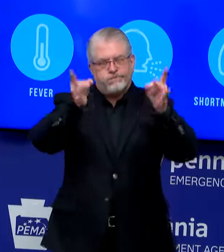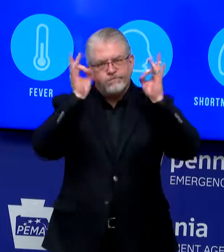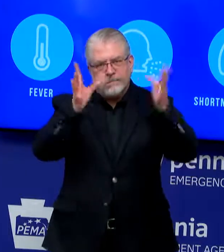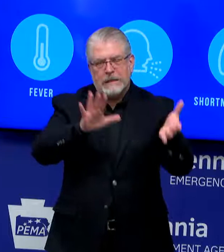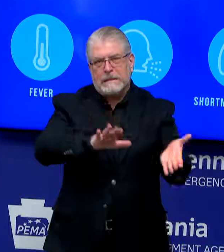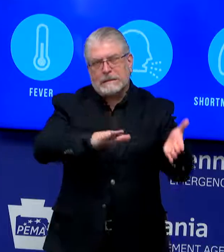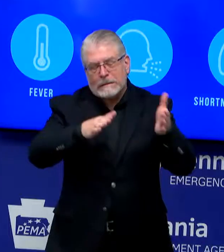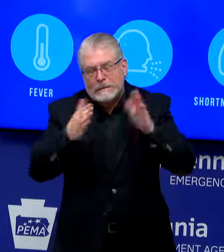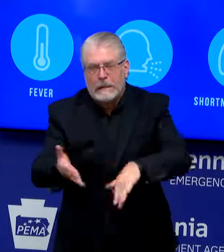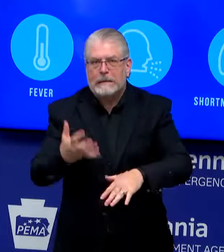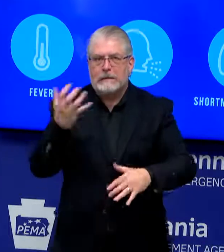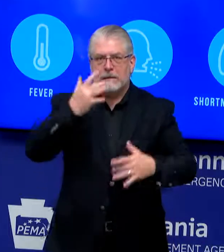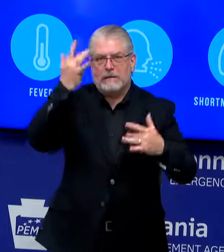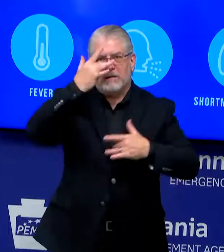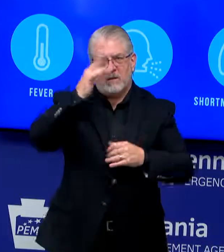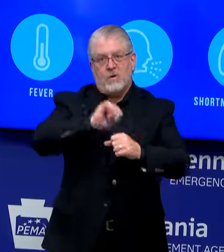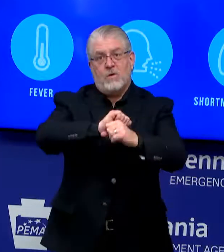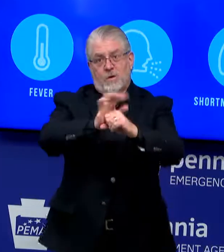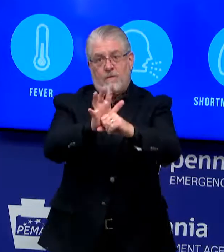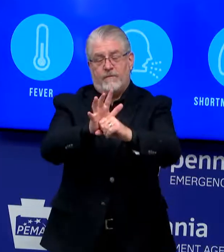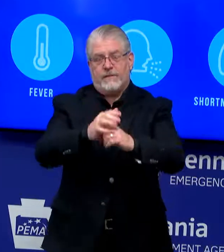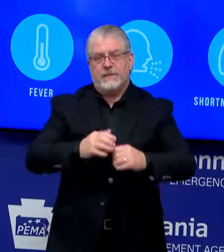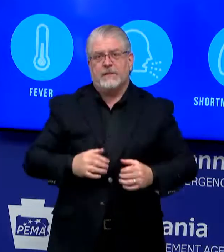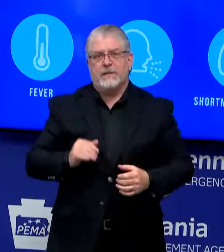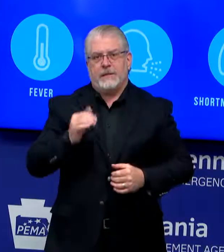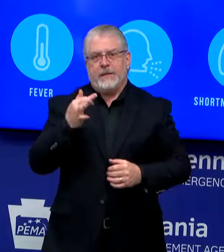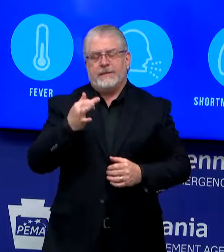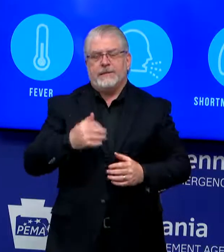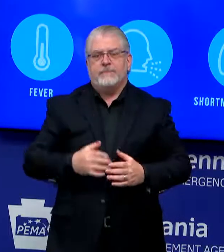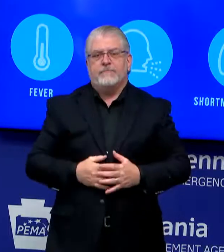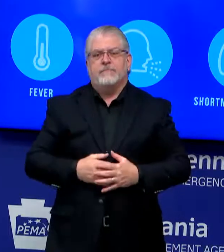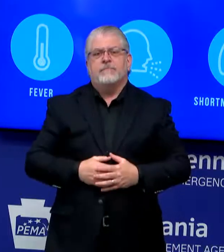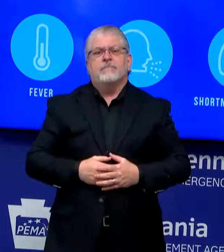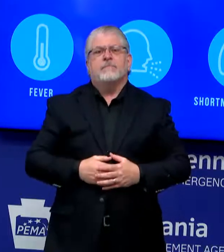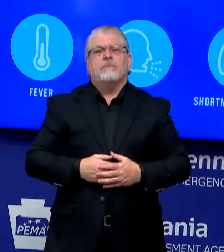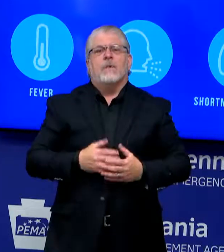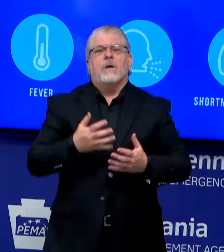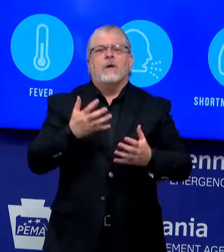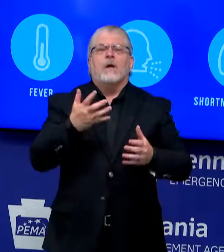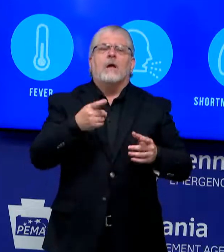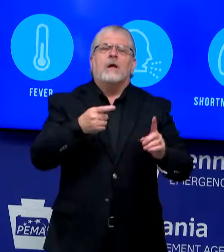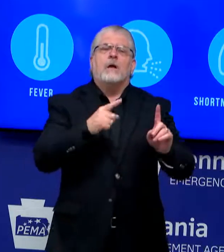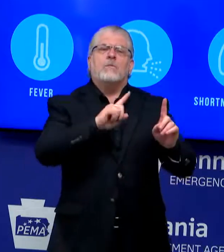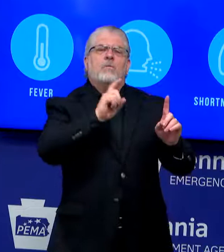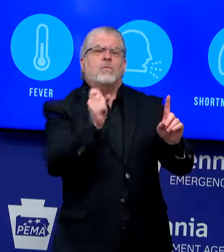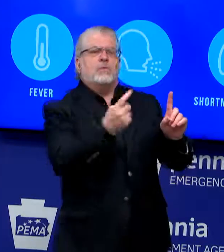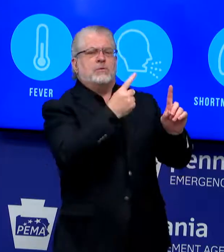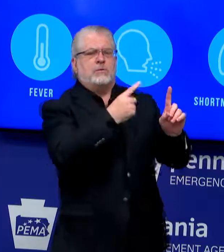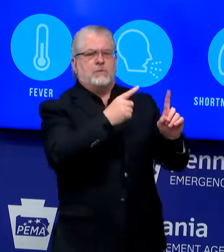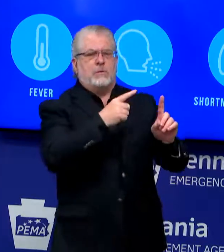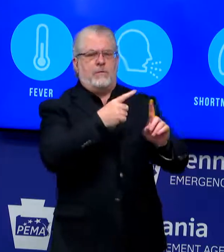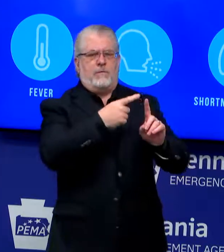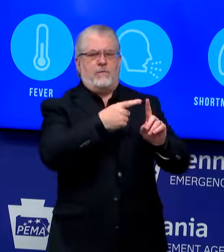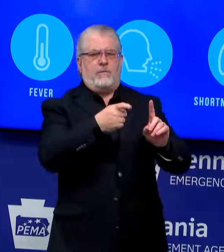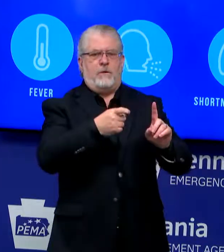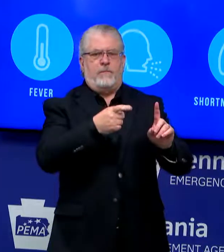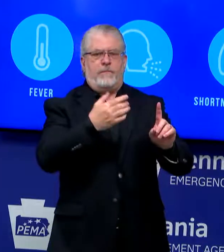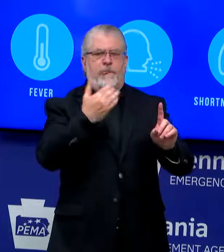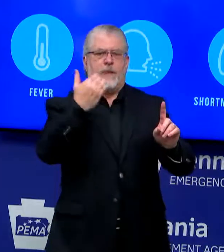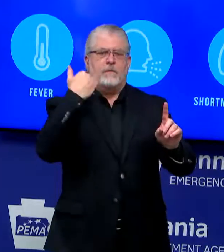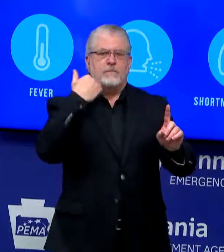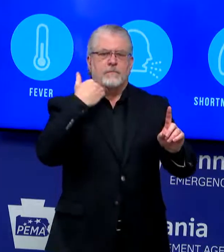as a follow-up to the question, the mayor of Hazleton just placed a curfew in place starting Saturday night along with other